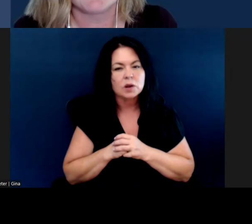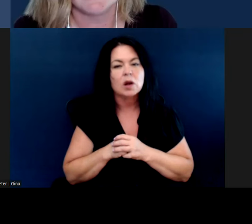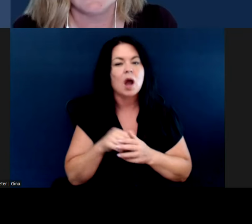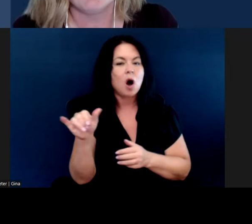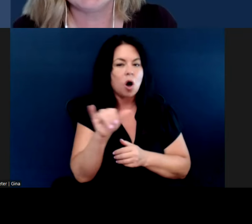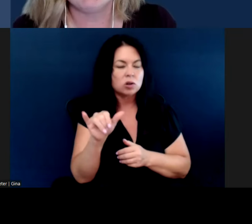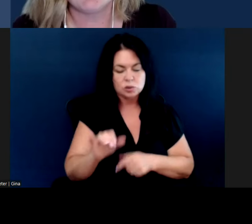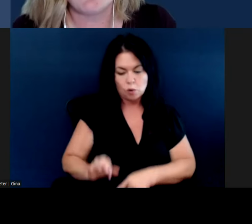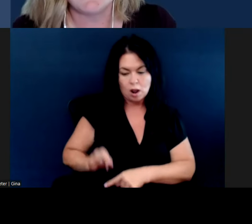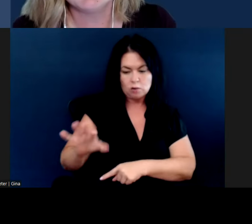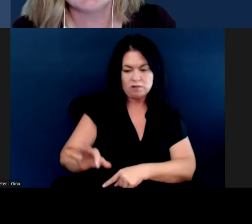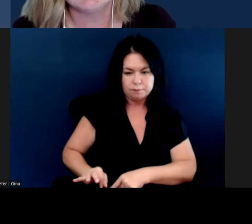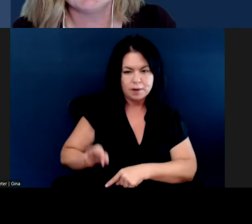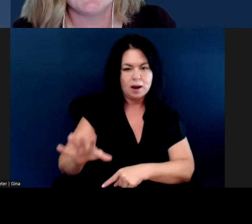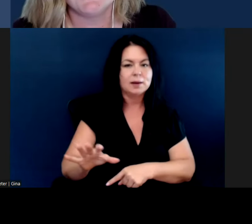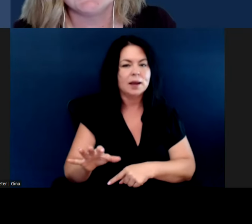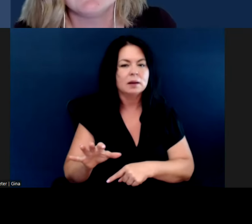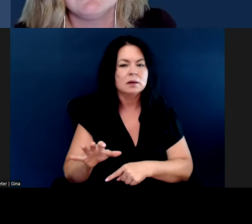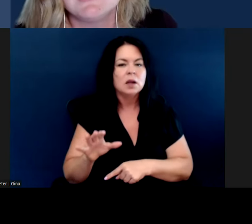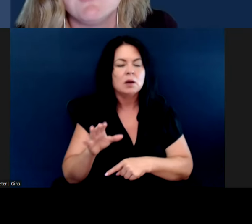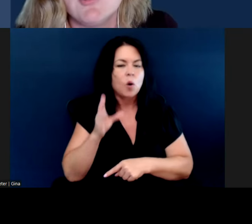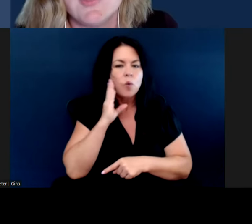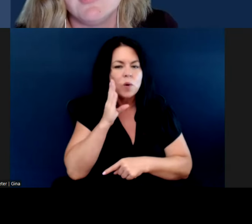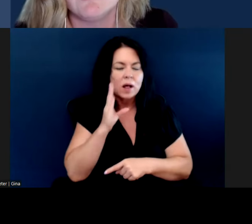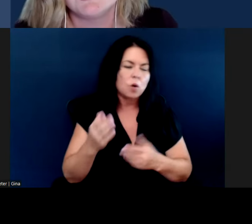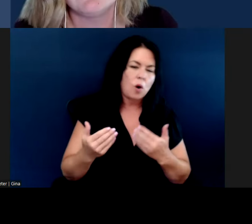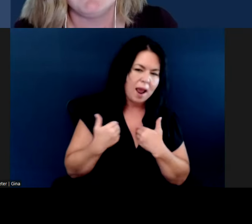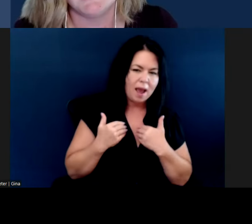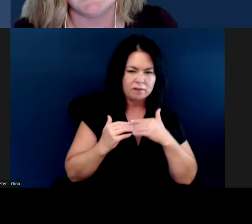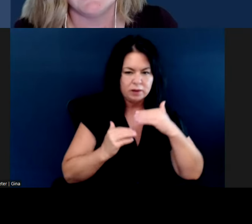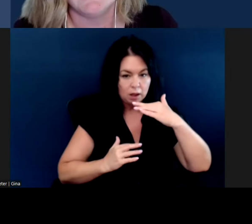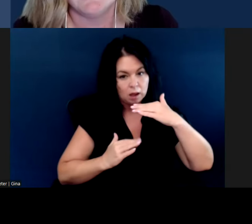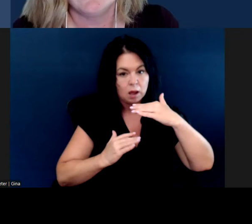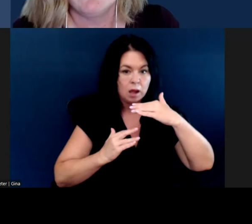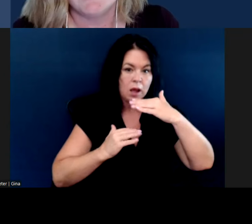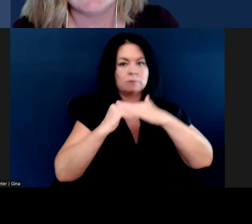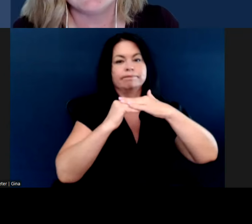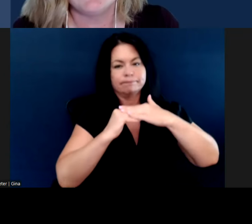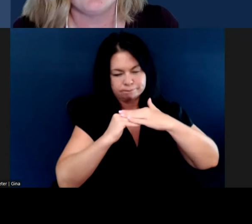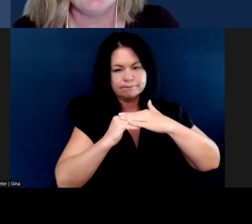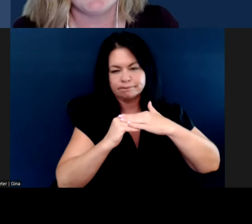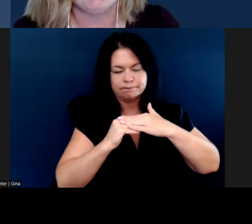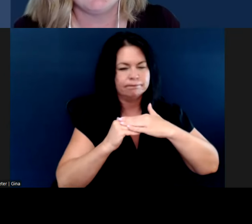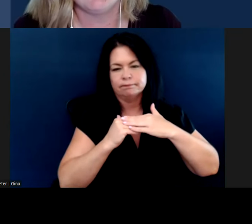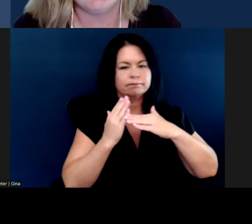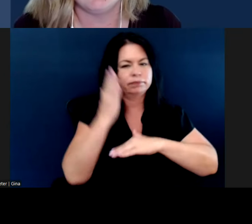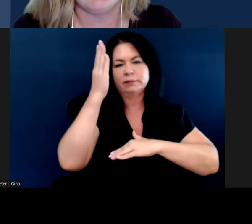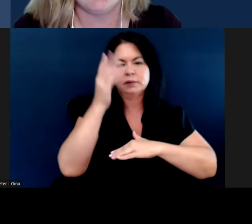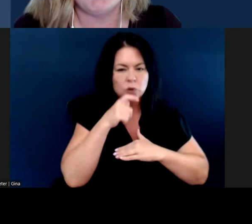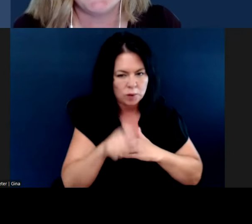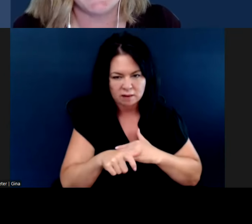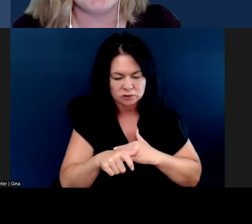maximum, right? So the cost sharing is going to look different than original Medicare, whereas you might have needed